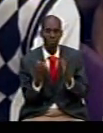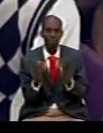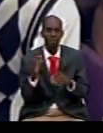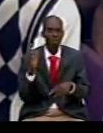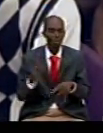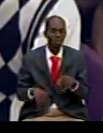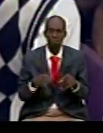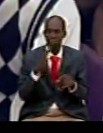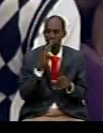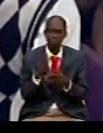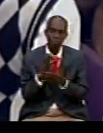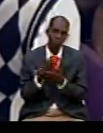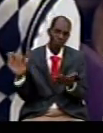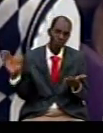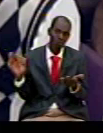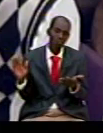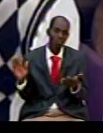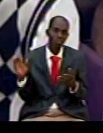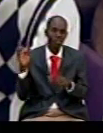irresistible,